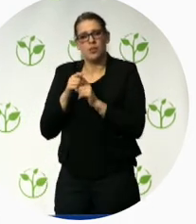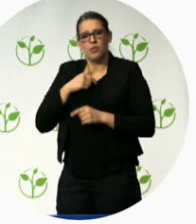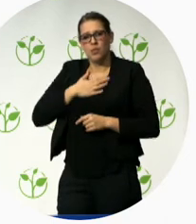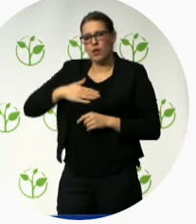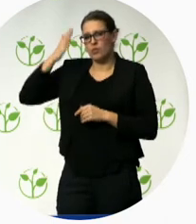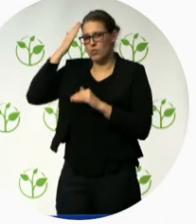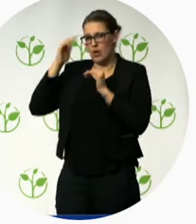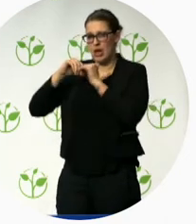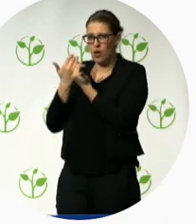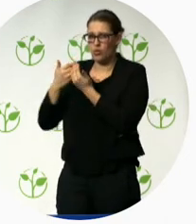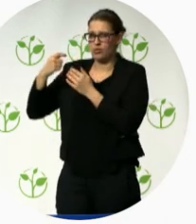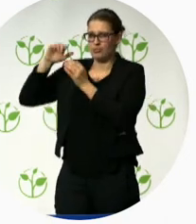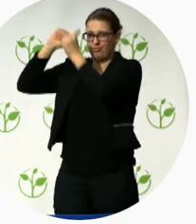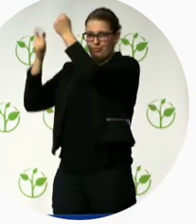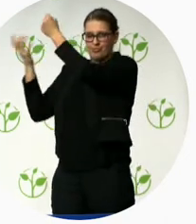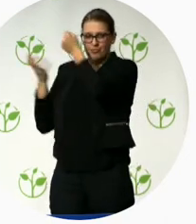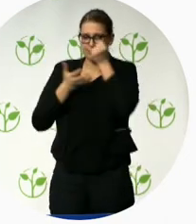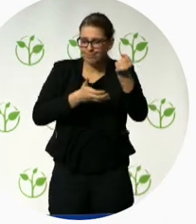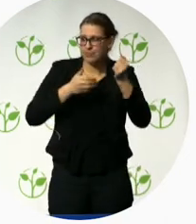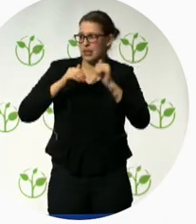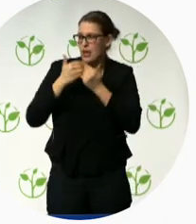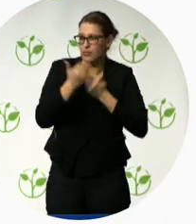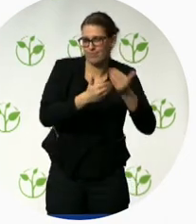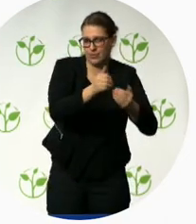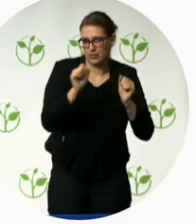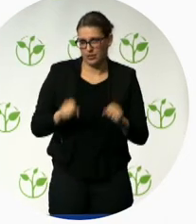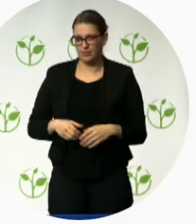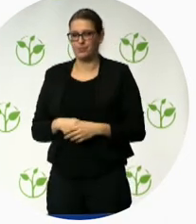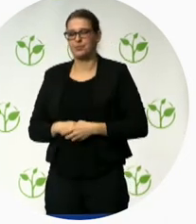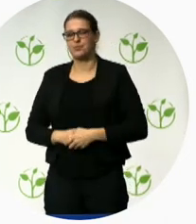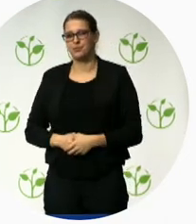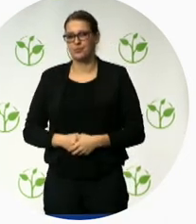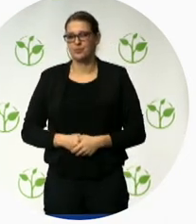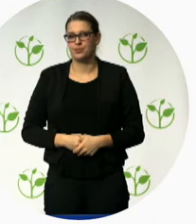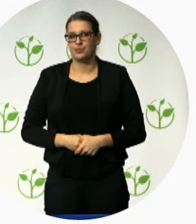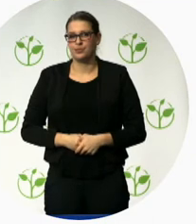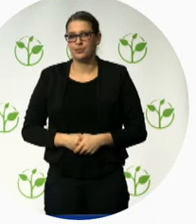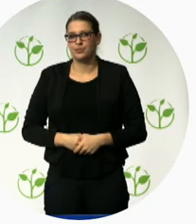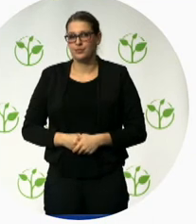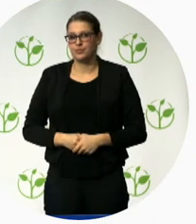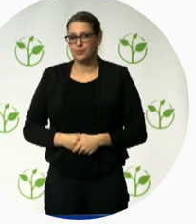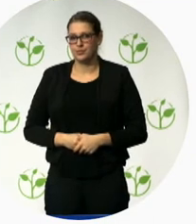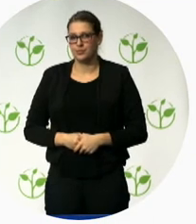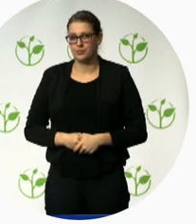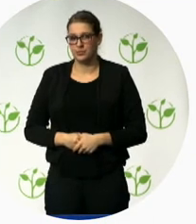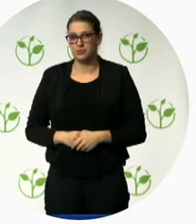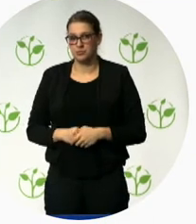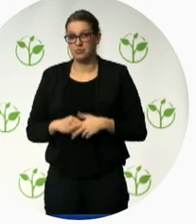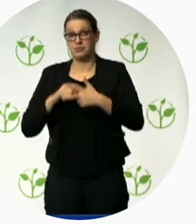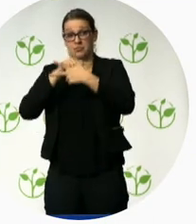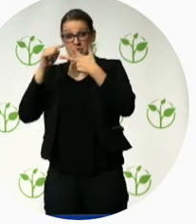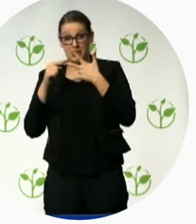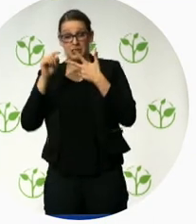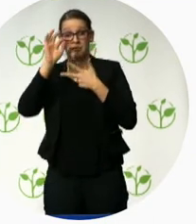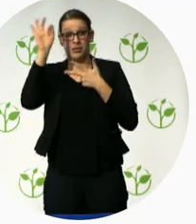Thank you. Thank you. Let me ask Deepak to respond, since many of the questions were concerning the Nepal.